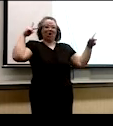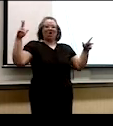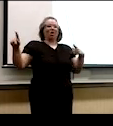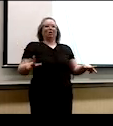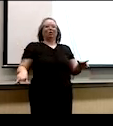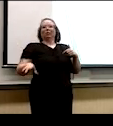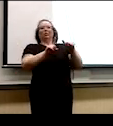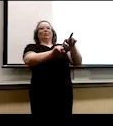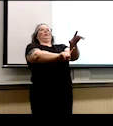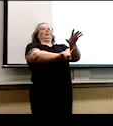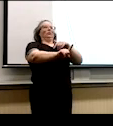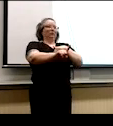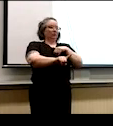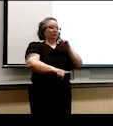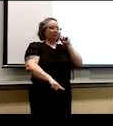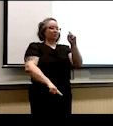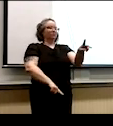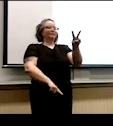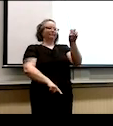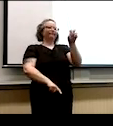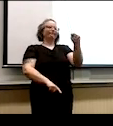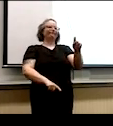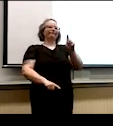call the vet and make an appointment for euthanasia.